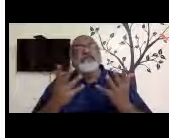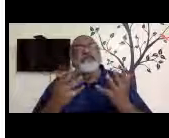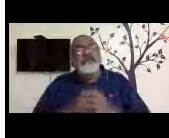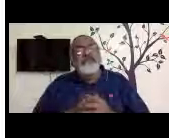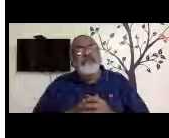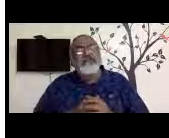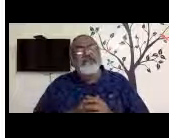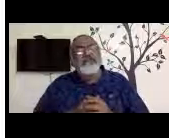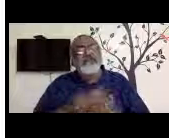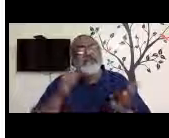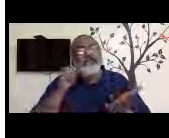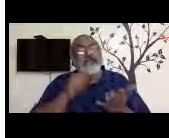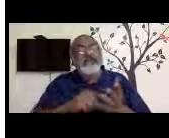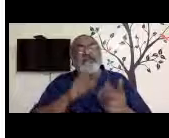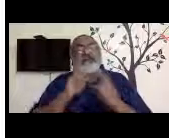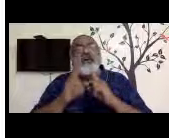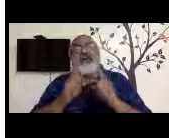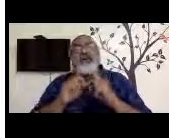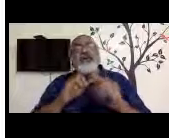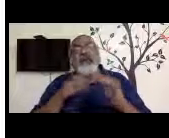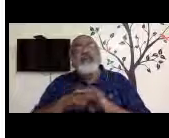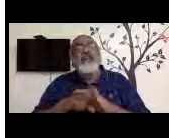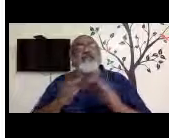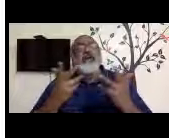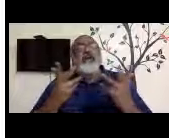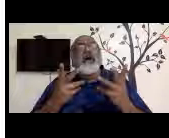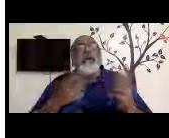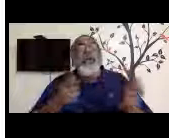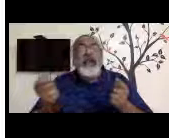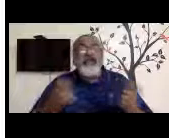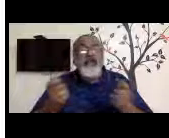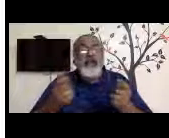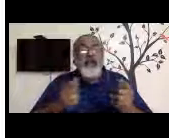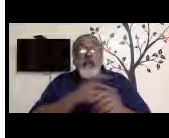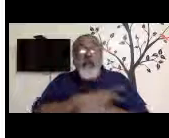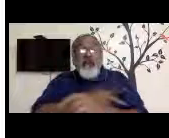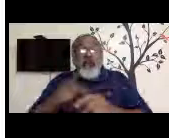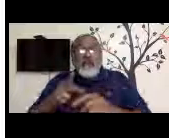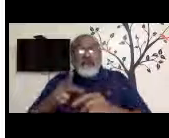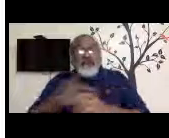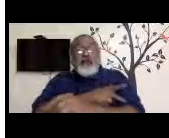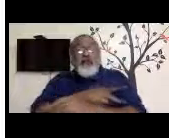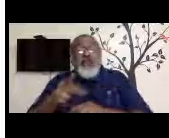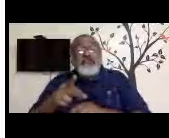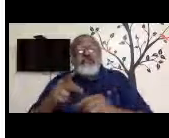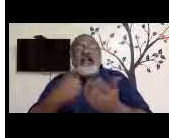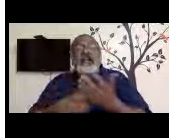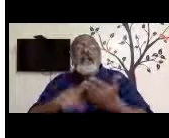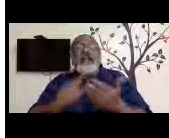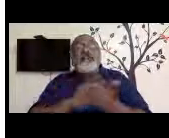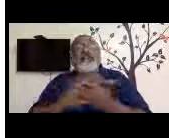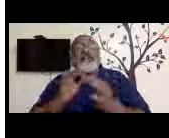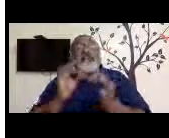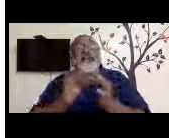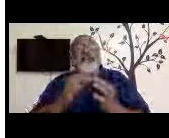is it is talking about the management of professionals, the rehabilitation professionals who would